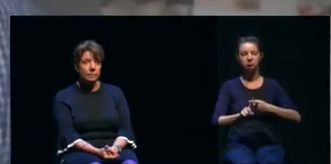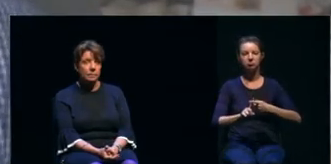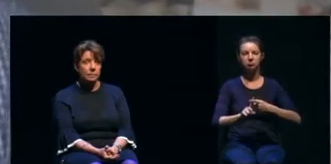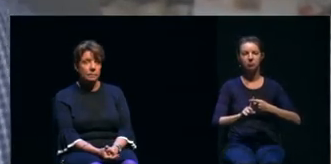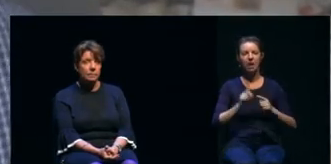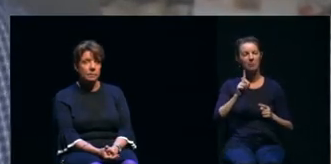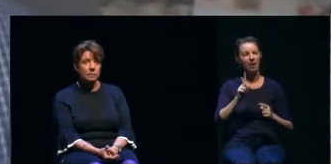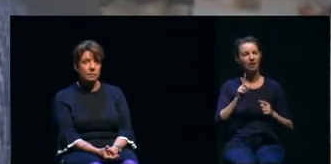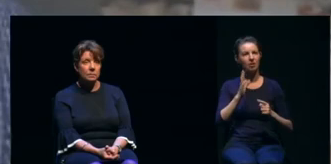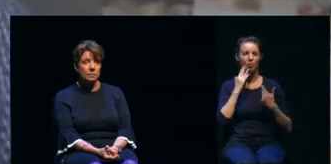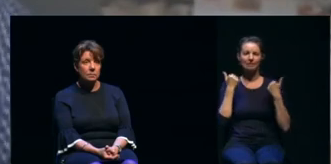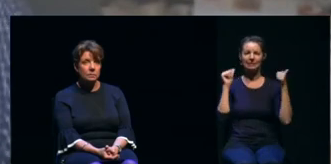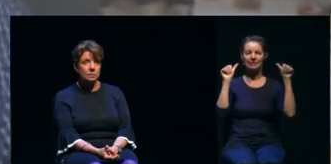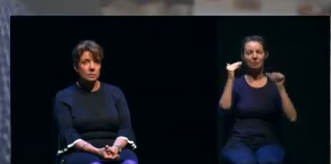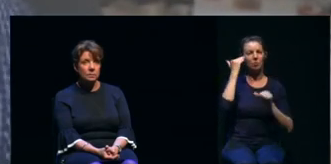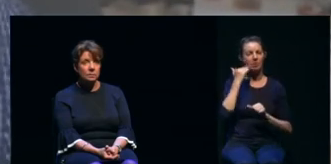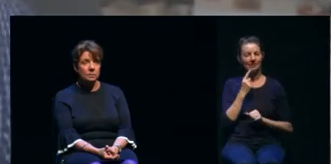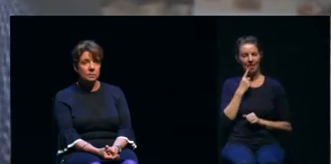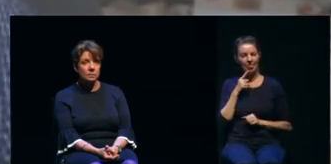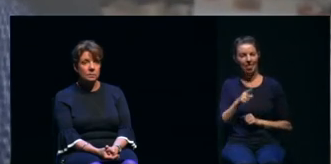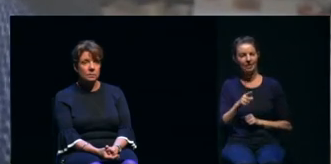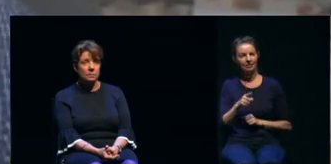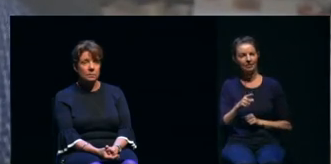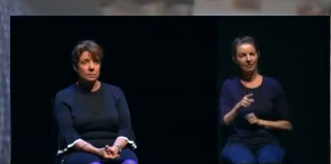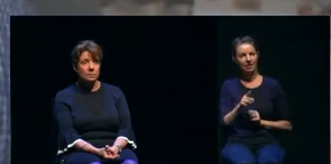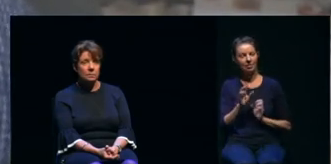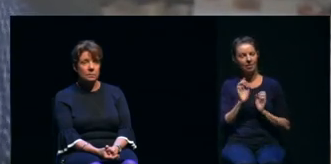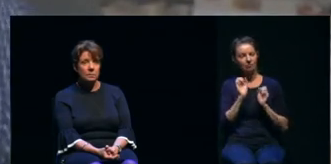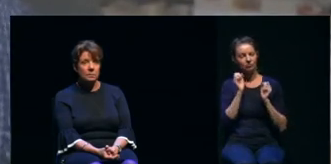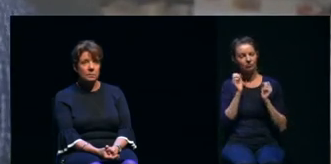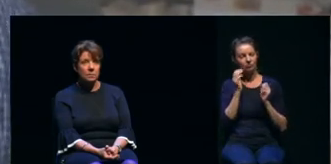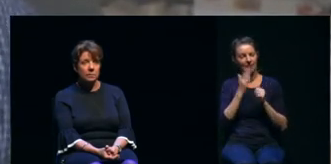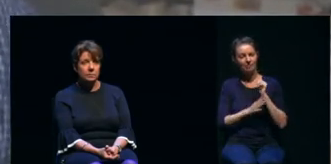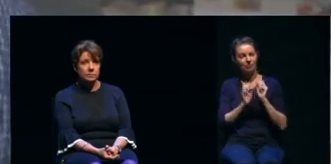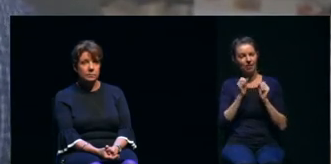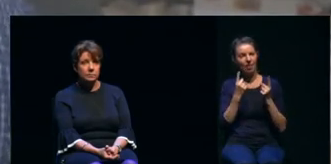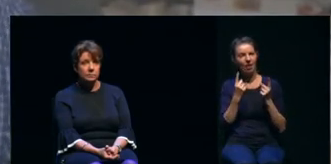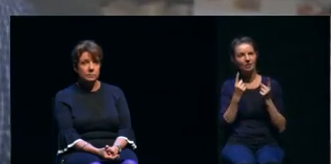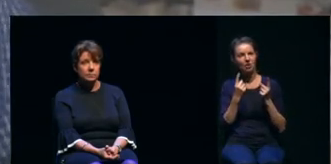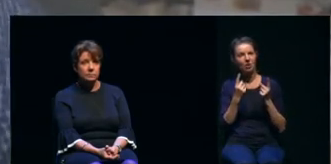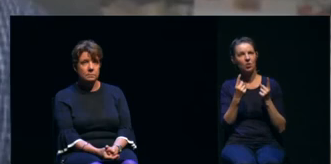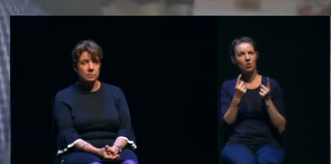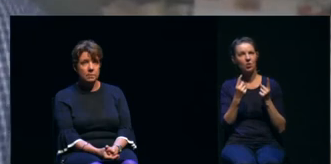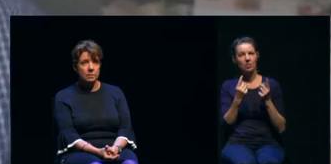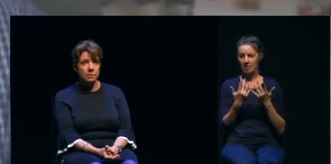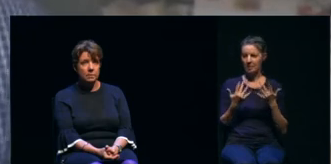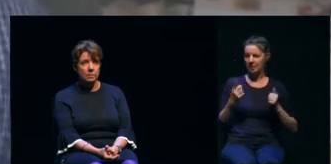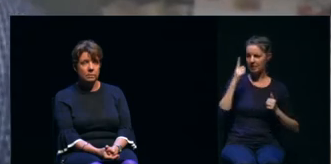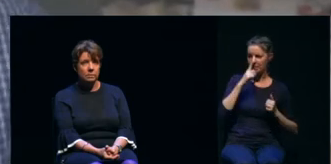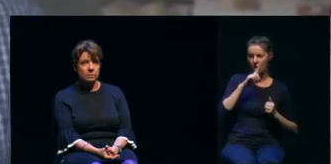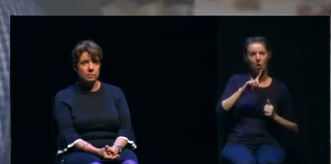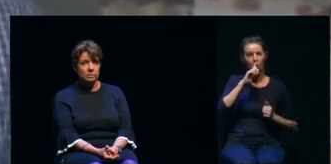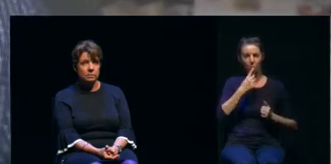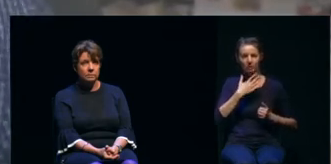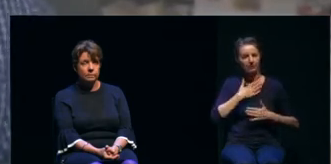women say these things, they always forget that you can't see who had to drop out. Like, they will have had loads of contemporaries who couldn't deal with